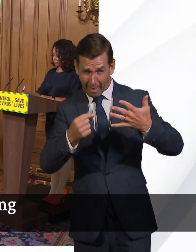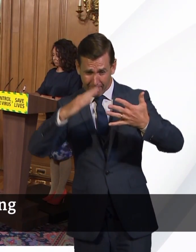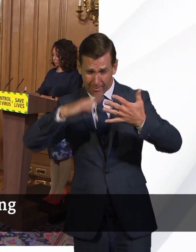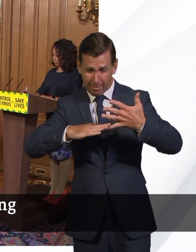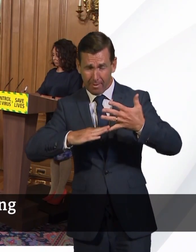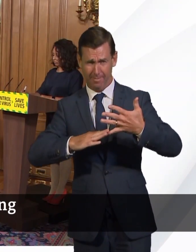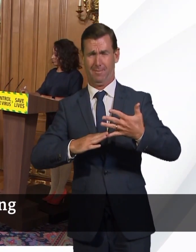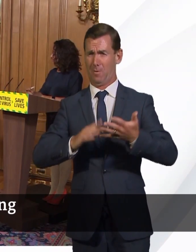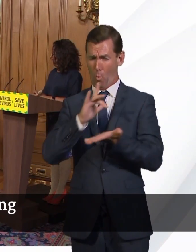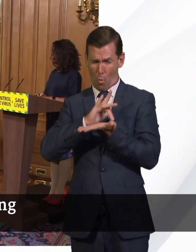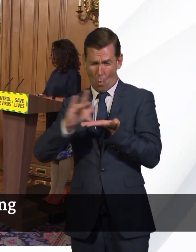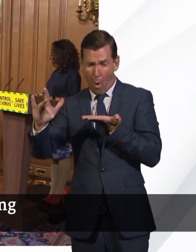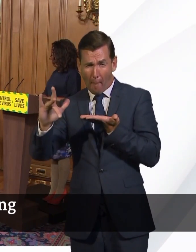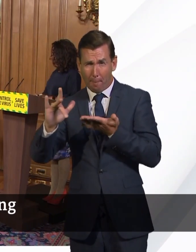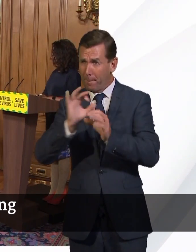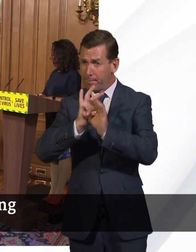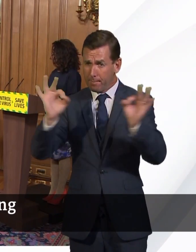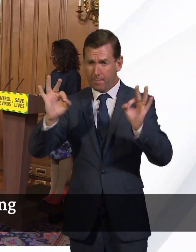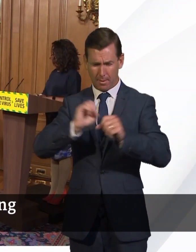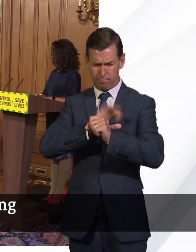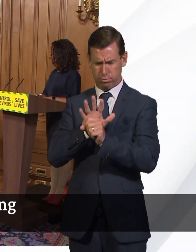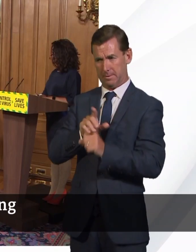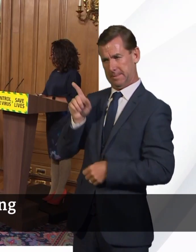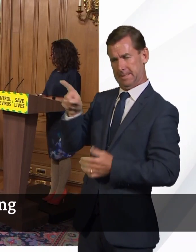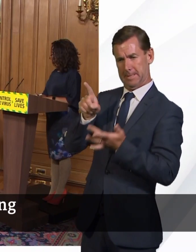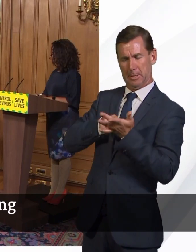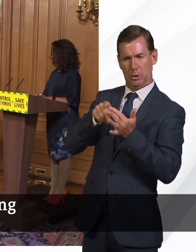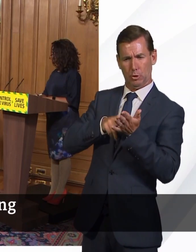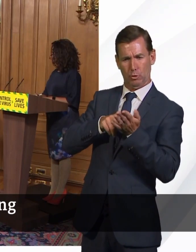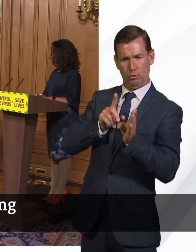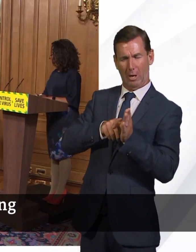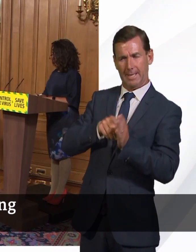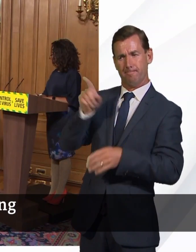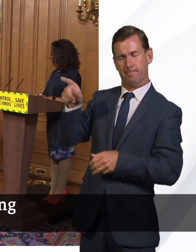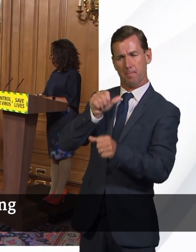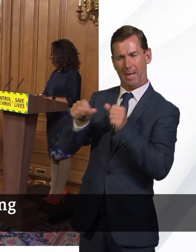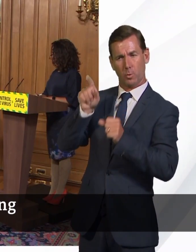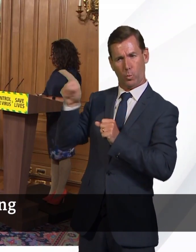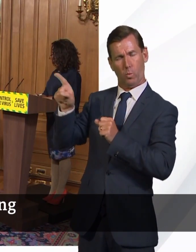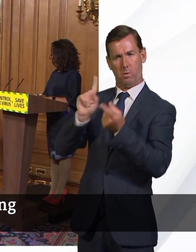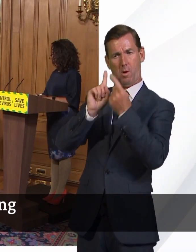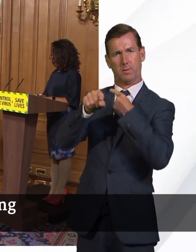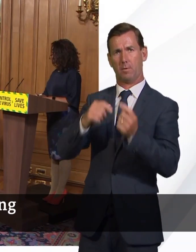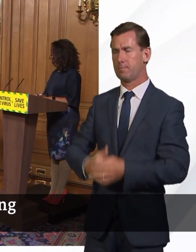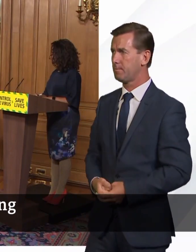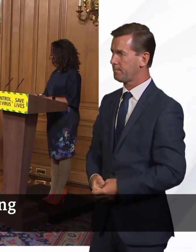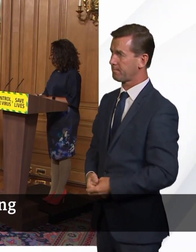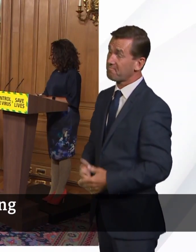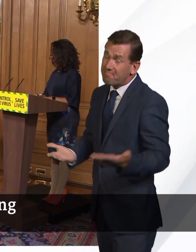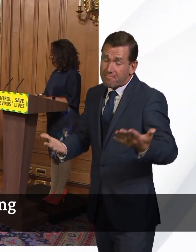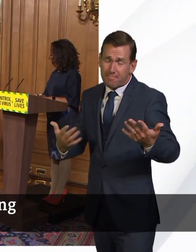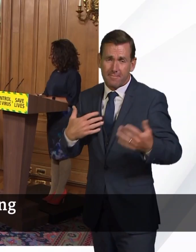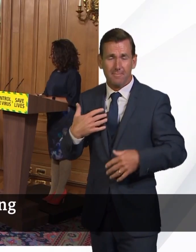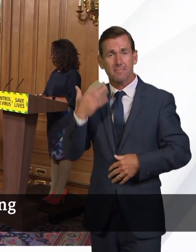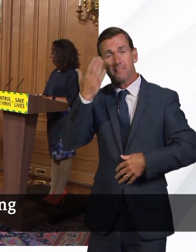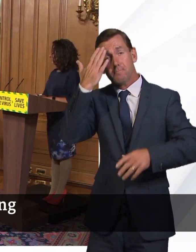and epidemiologist, you're best placed to answer it, I think. So it's an ambitious target, I think, but then I think if we're dealing with something as serious